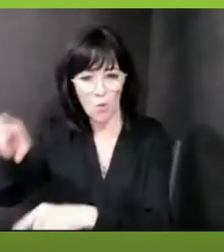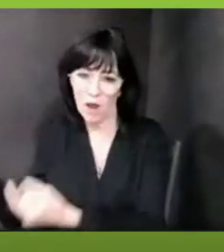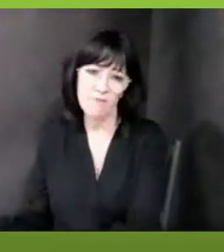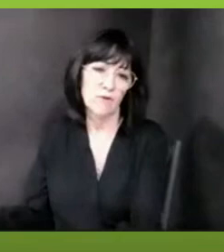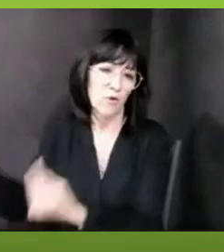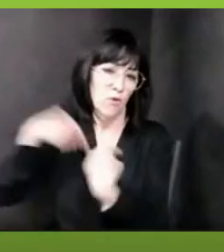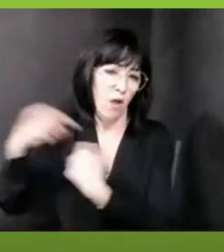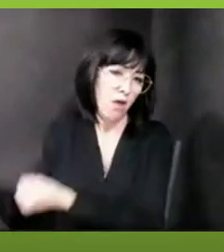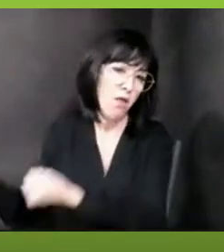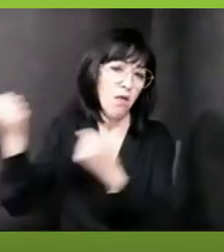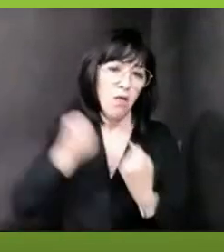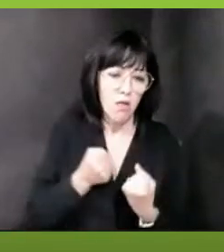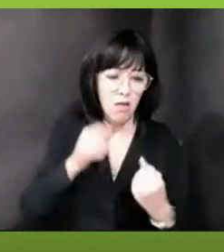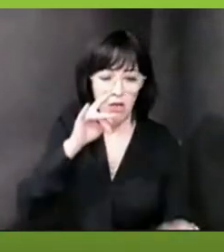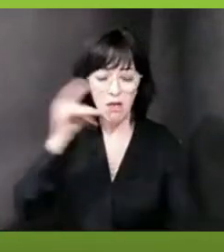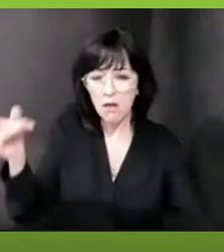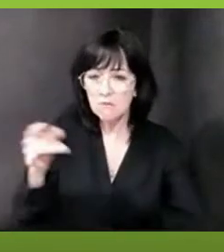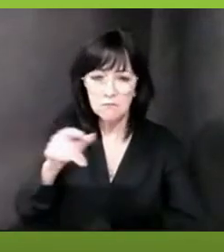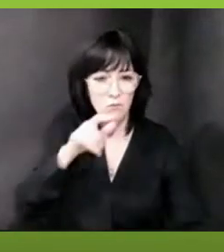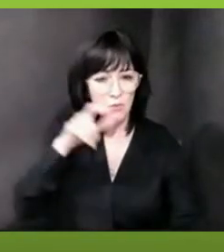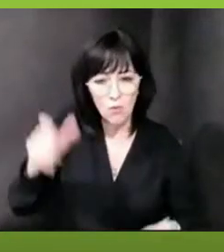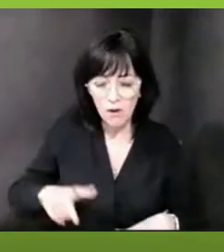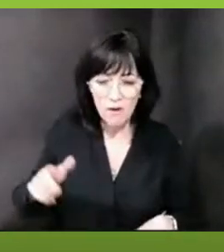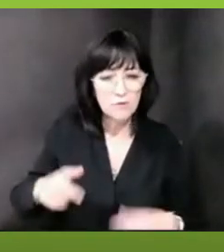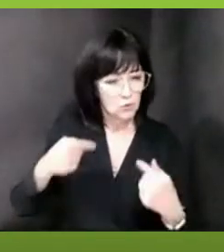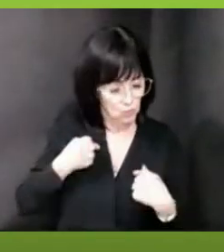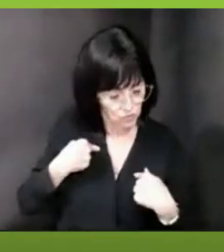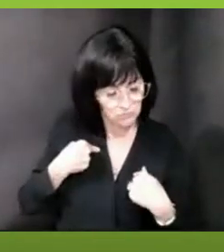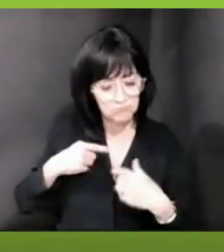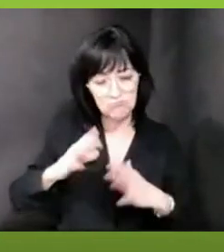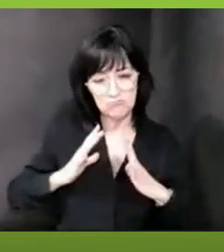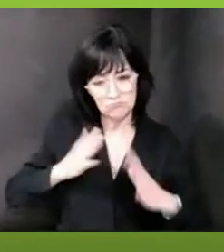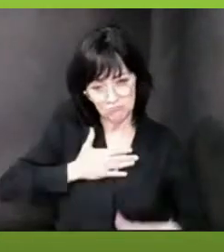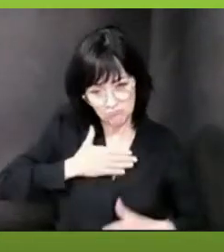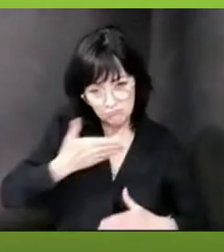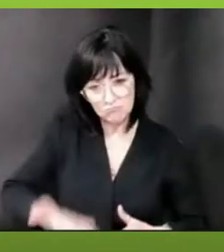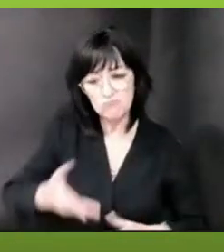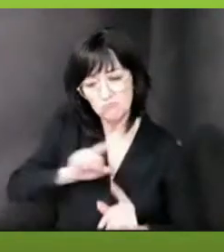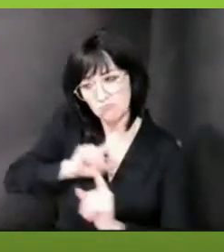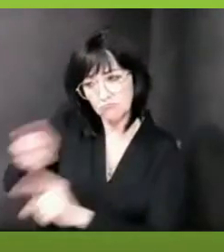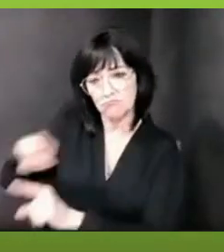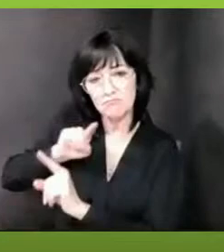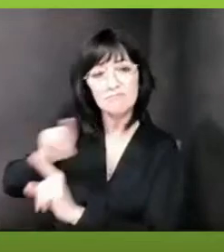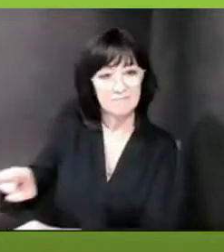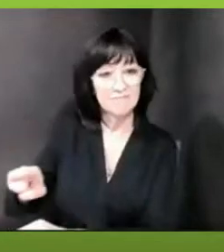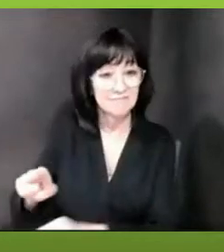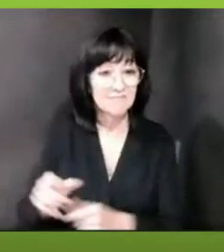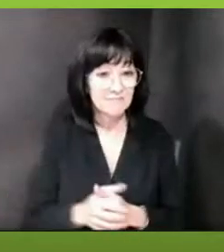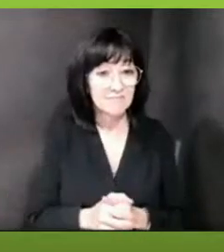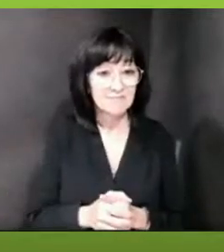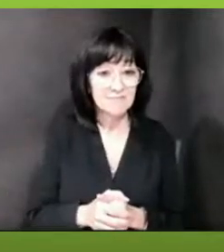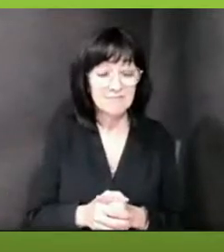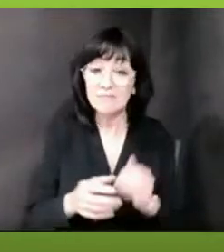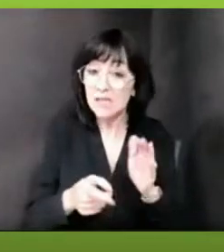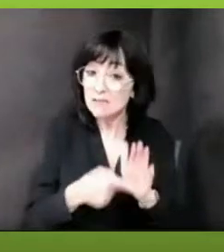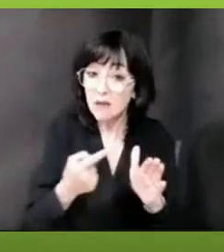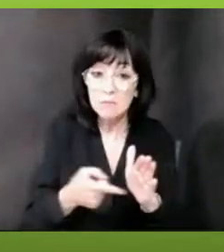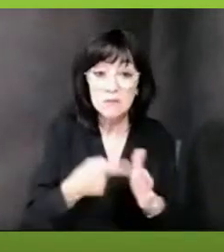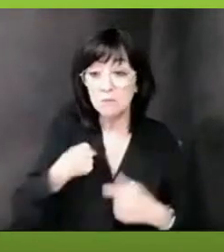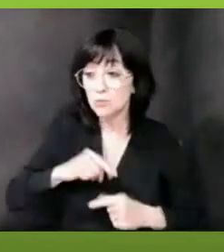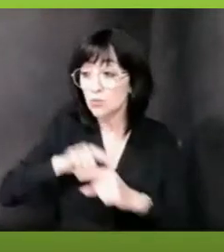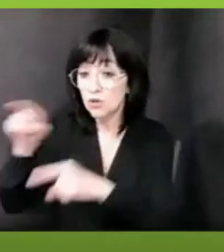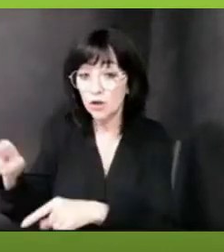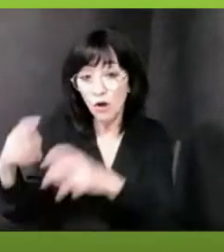We're going to them all the time. And sometimes it does look like just sitting, talking,